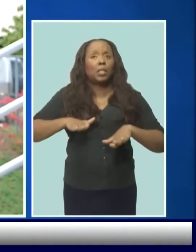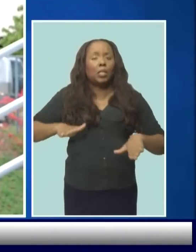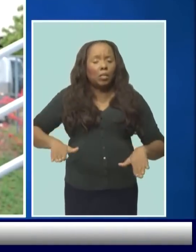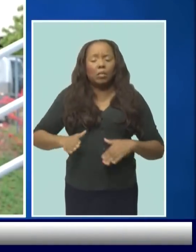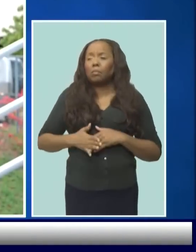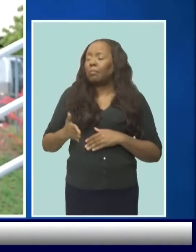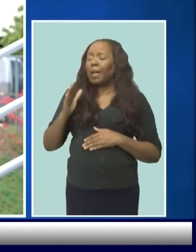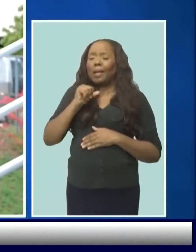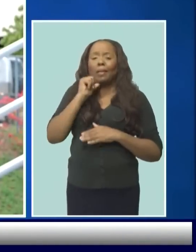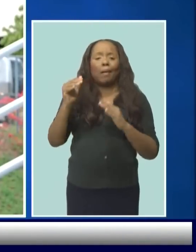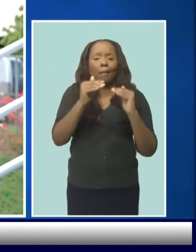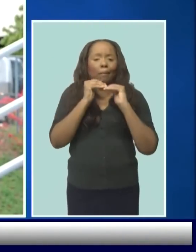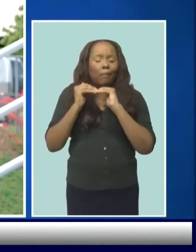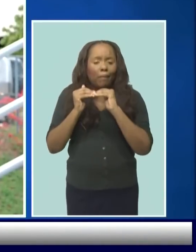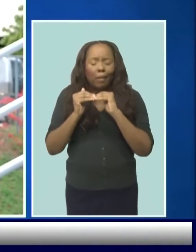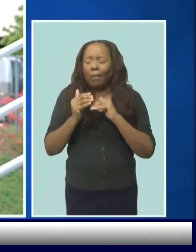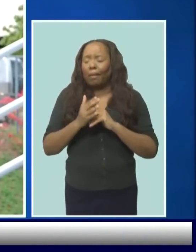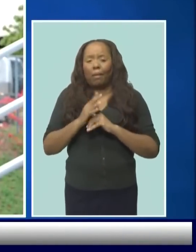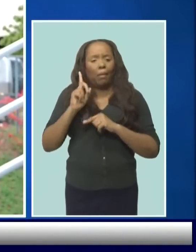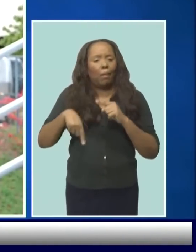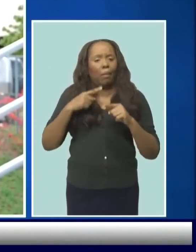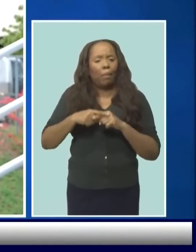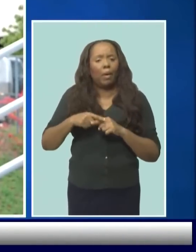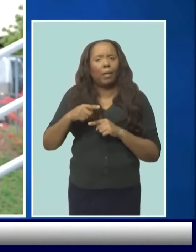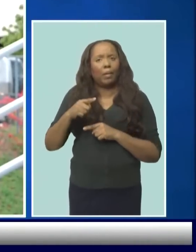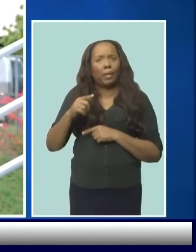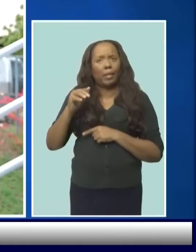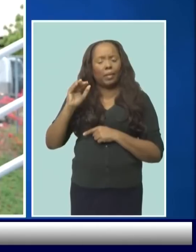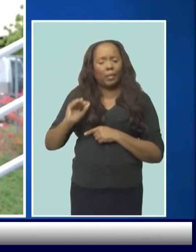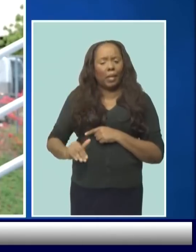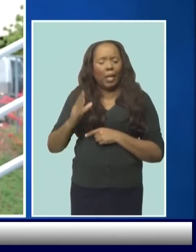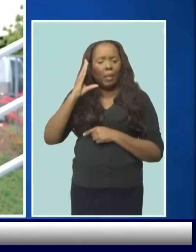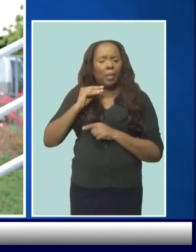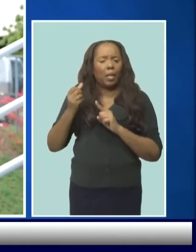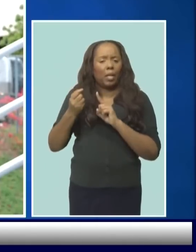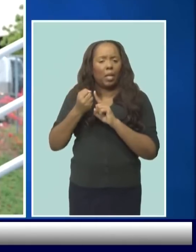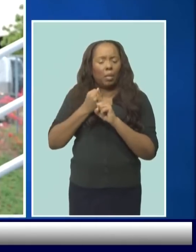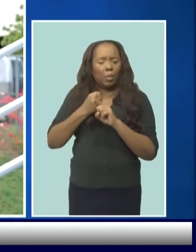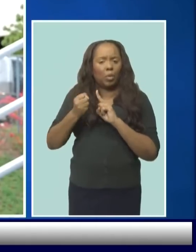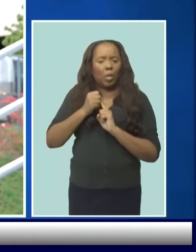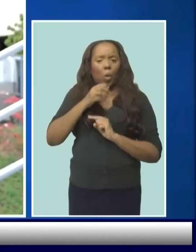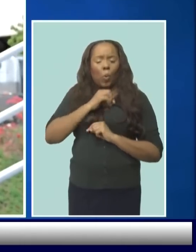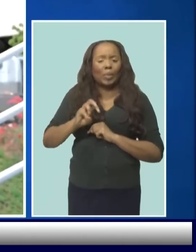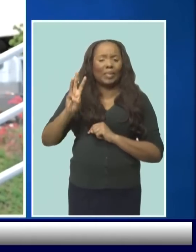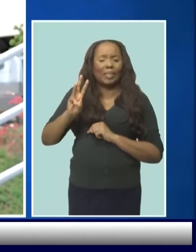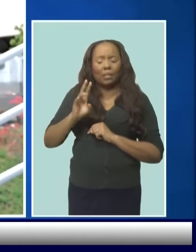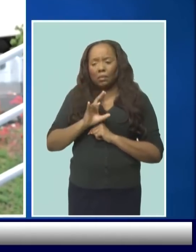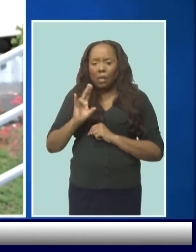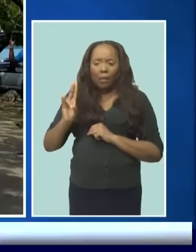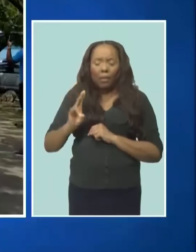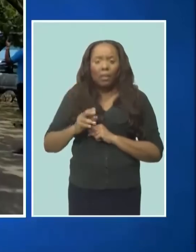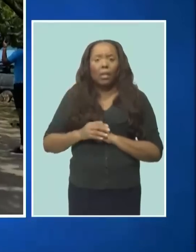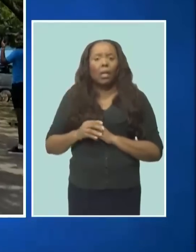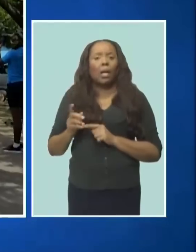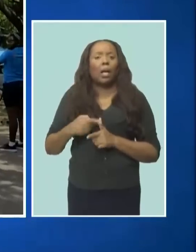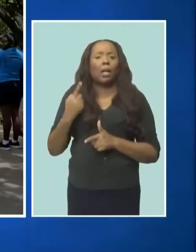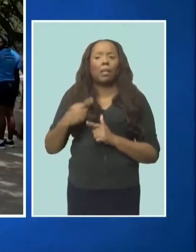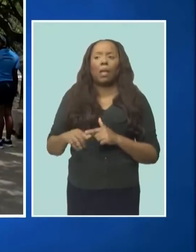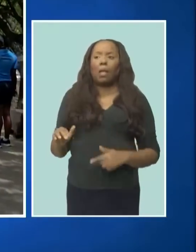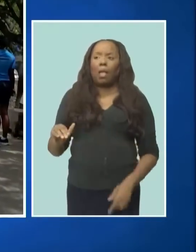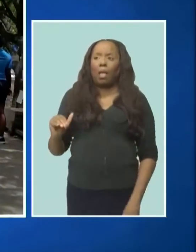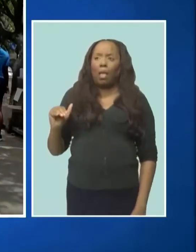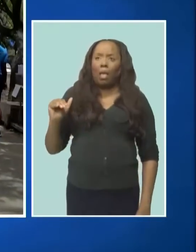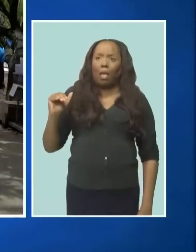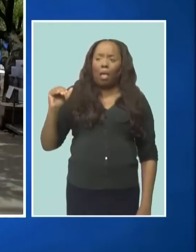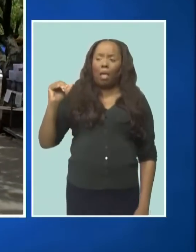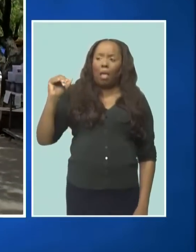unfair and unreasonable and unjust when a child would have been abused at 6 or 7, and then when that child becomes an adult at